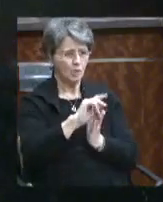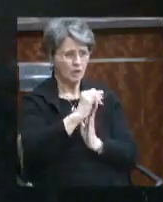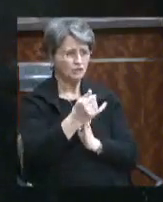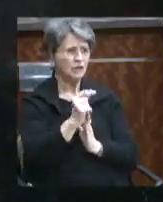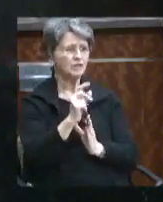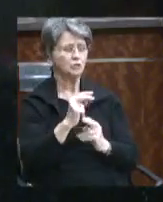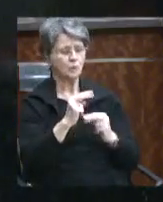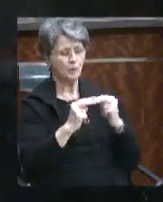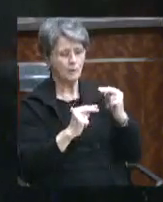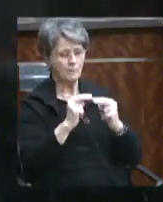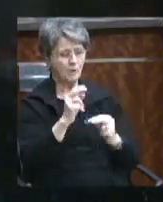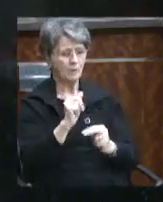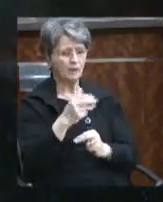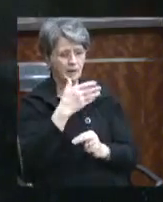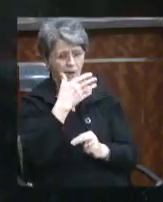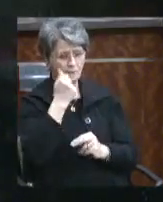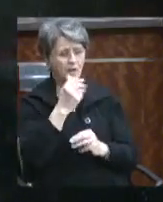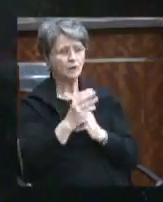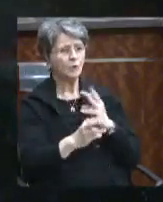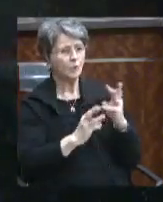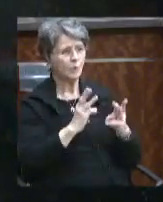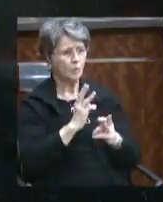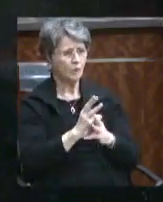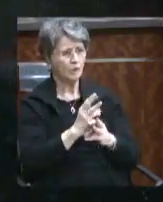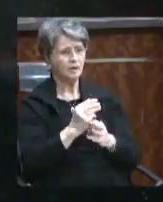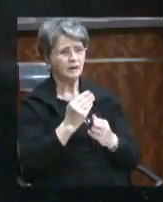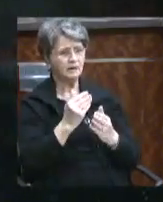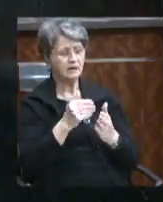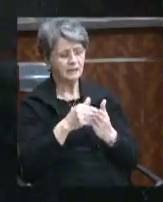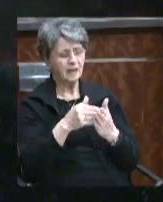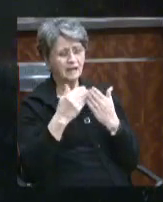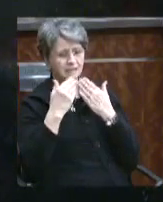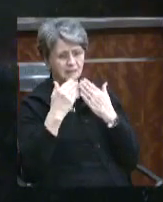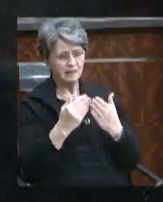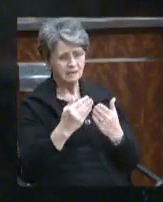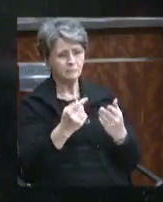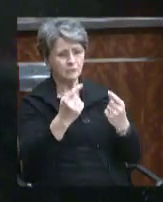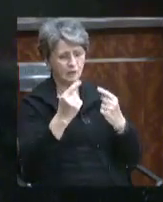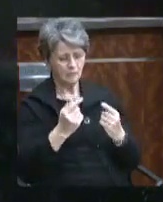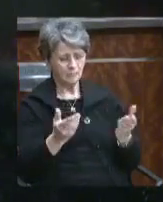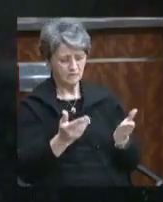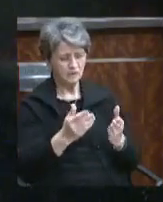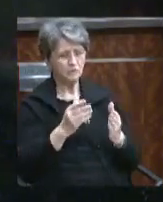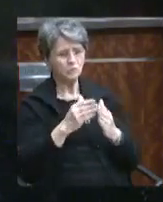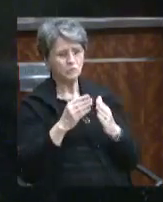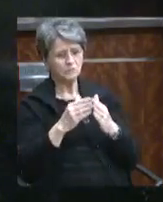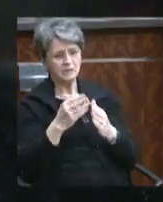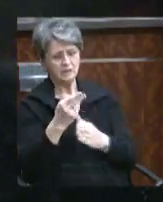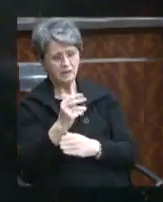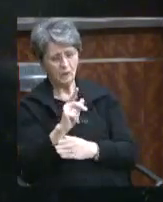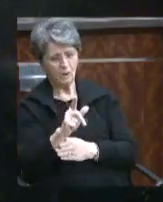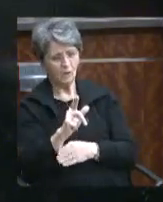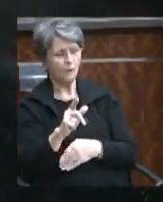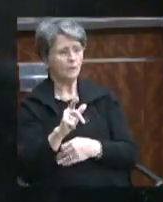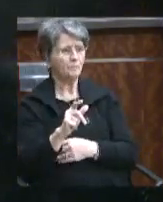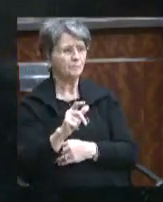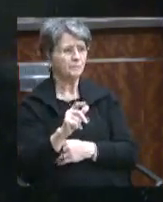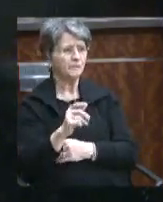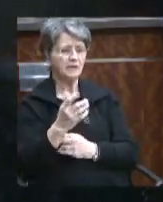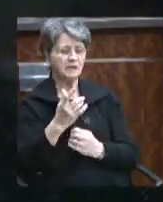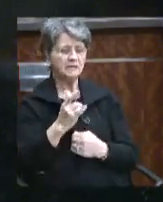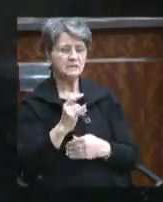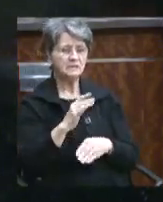world. And again, thank them for coming to City Hall. We did have my time with the mayor